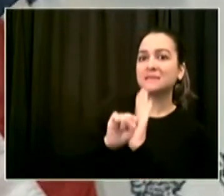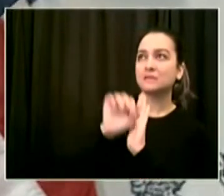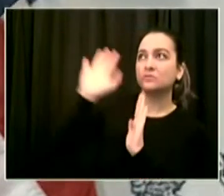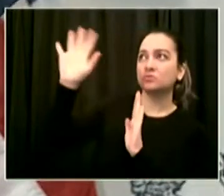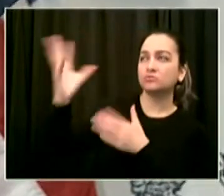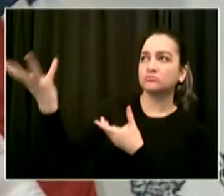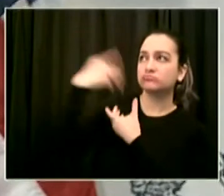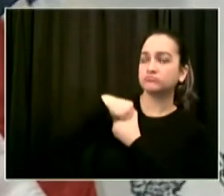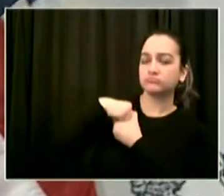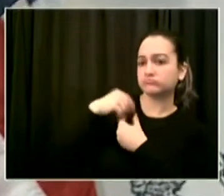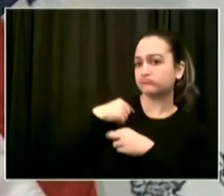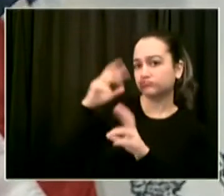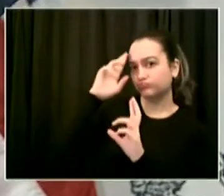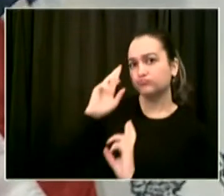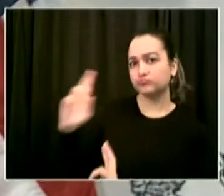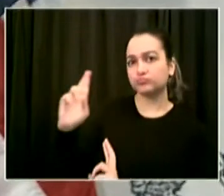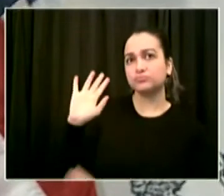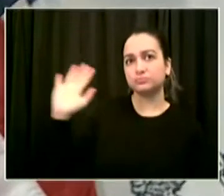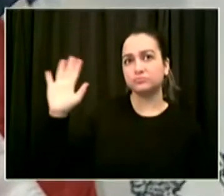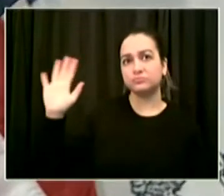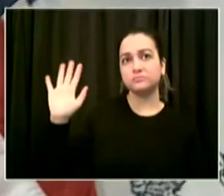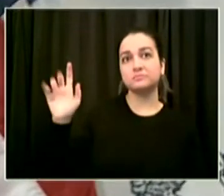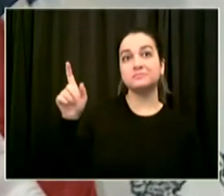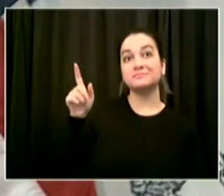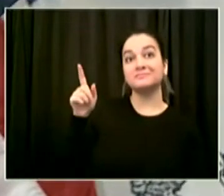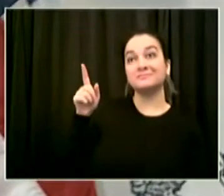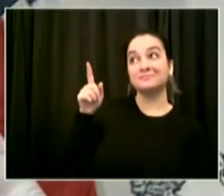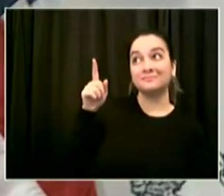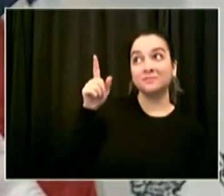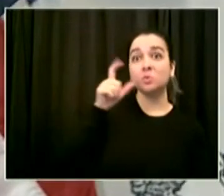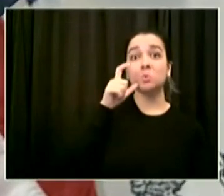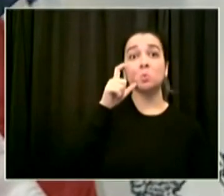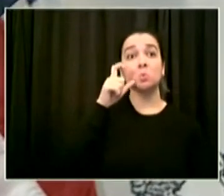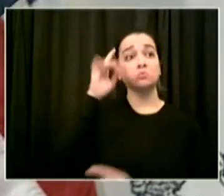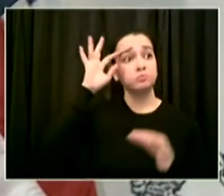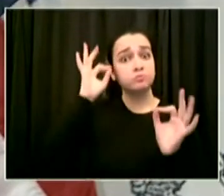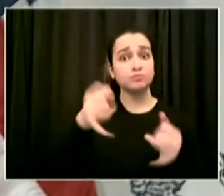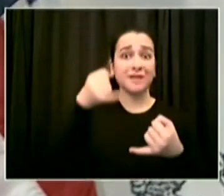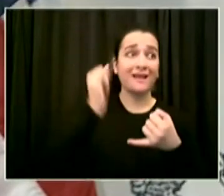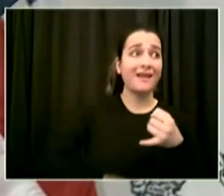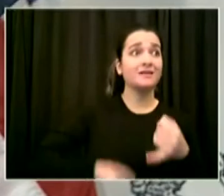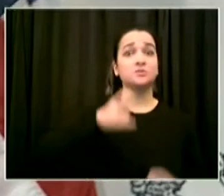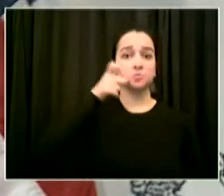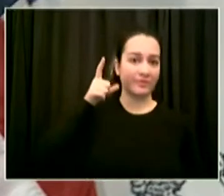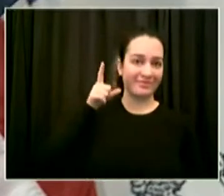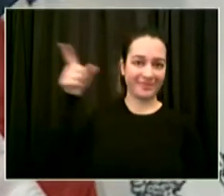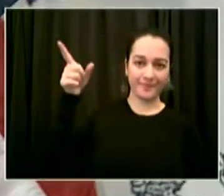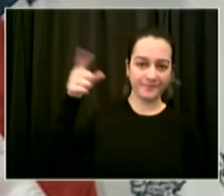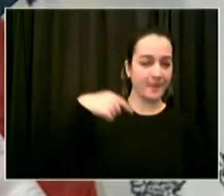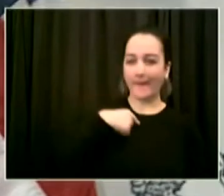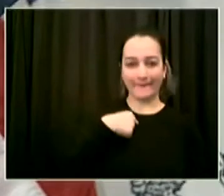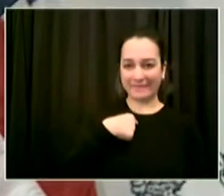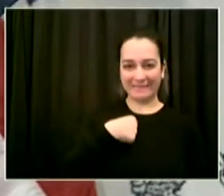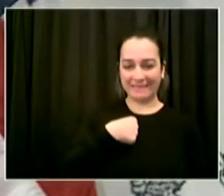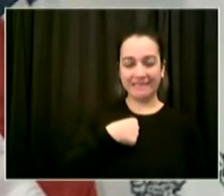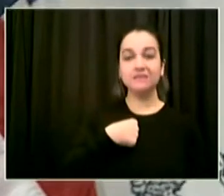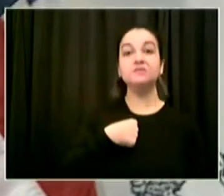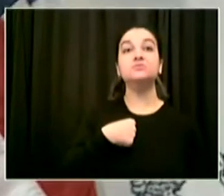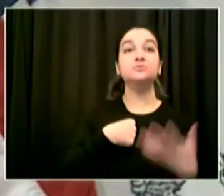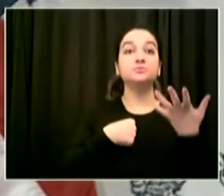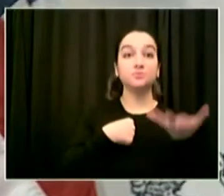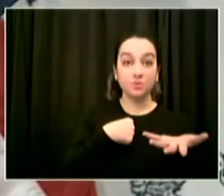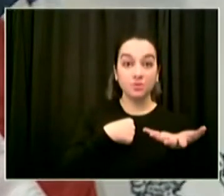What I believe in is focusing on the data and the science. I know the governor does too. What I also feel as a human being, as a